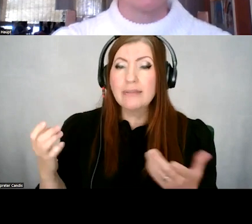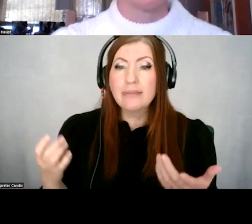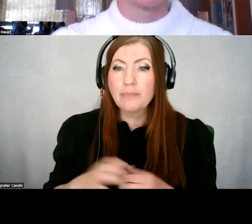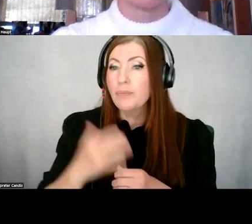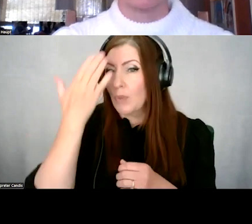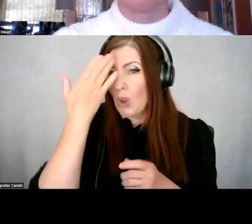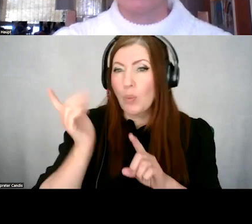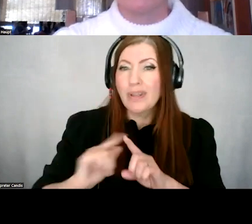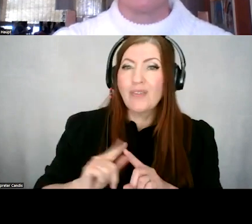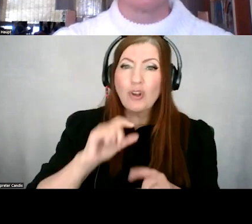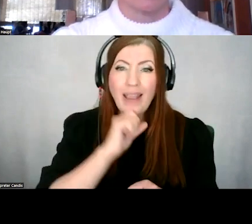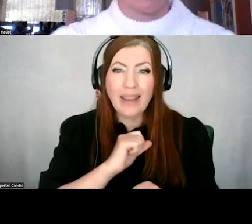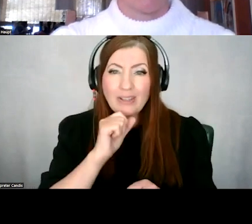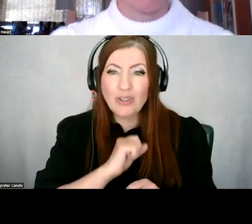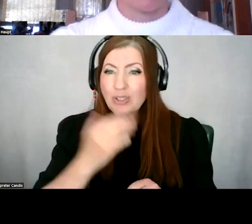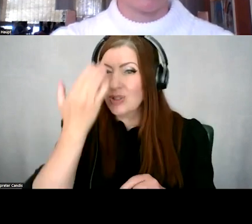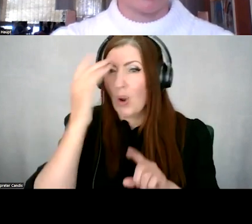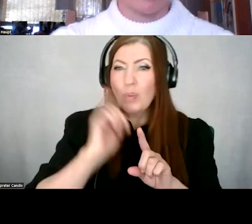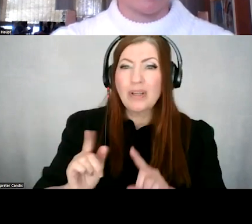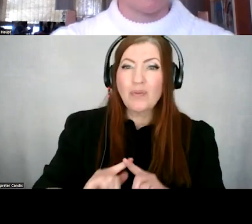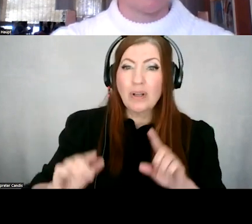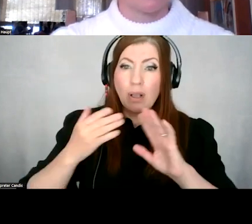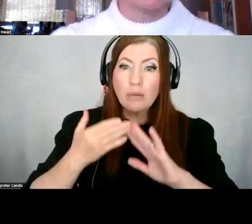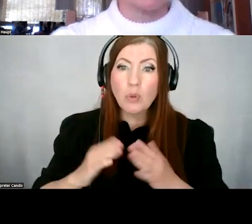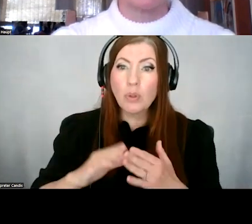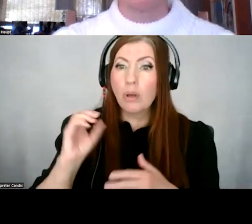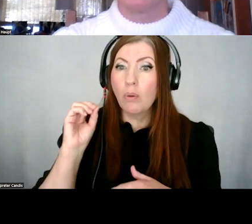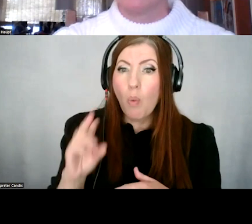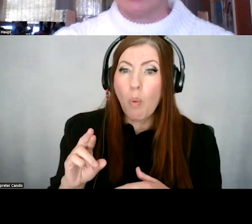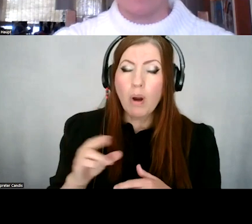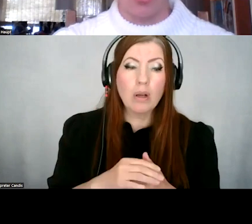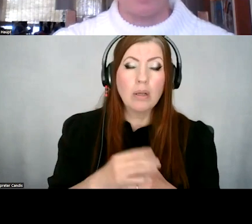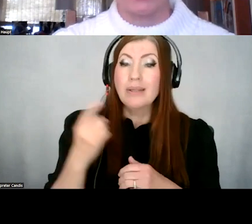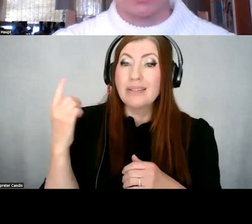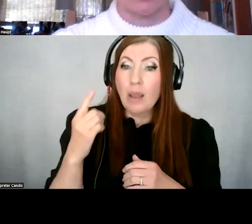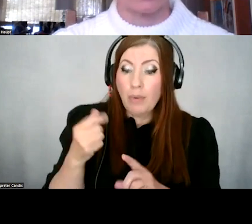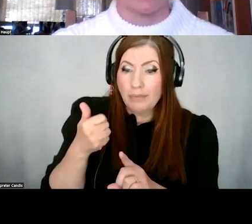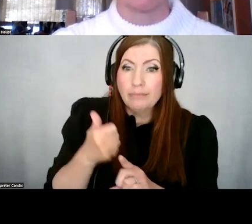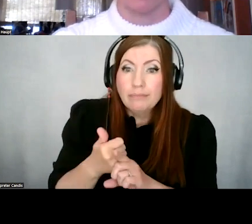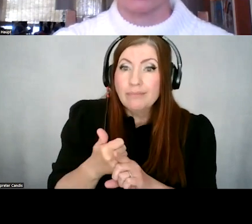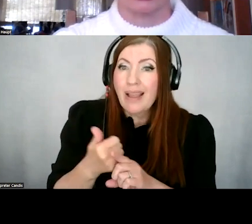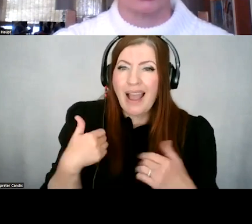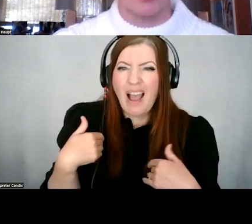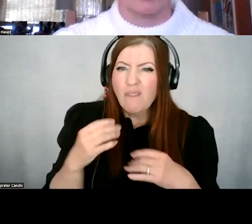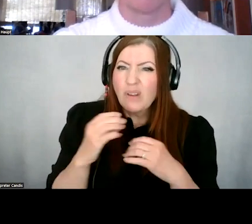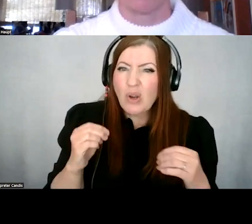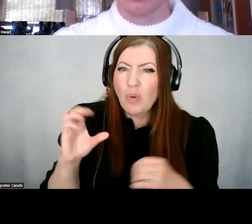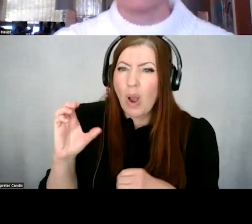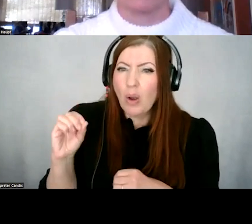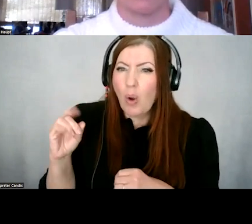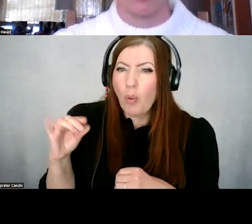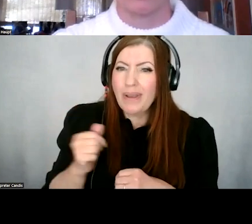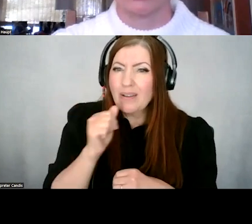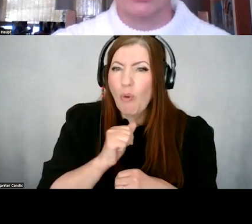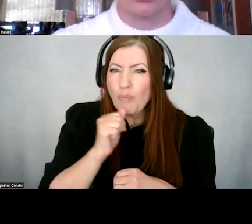different ages or the communities, or somebody who may not have coping skills if they've lost a job or